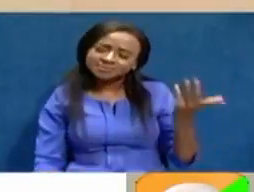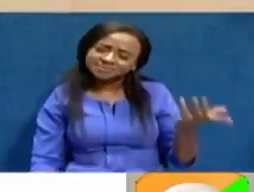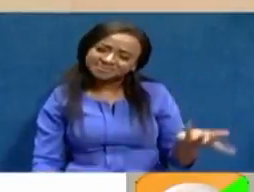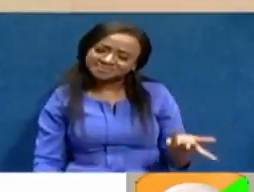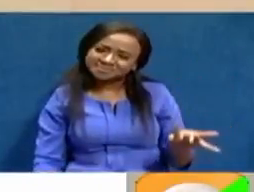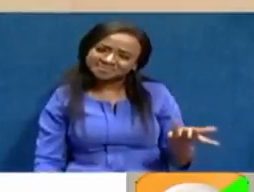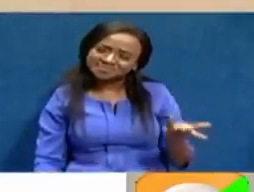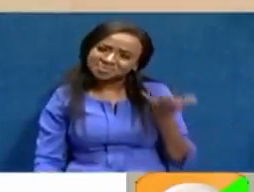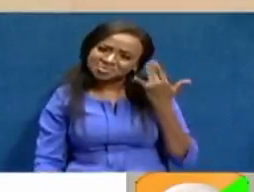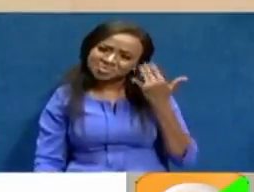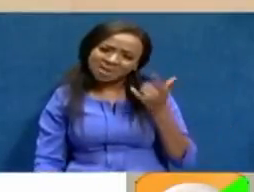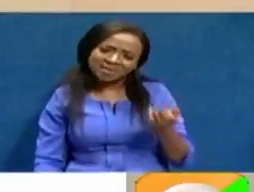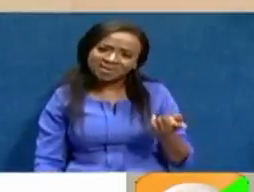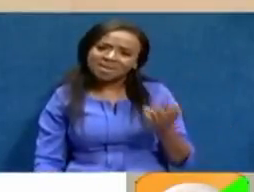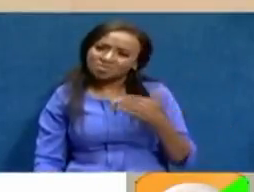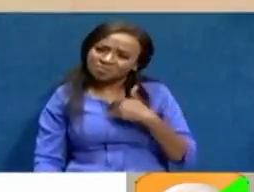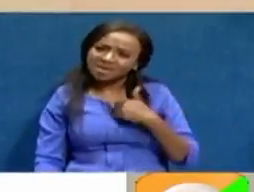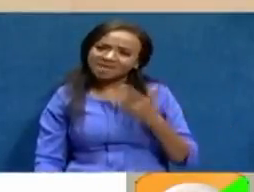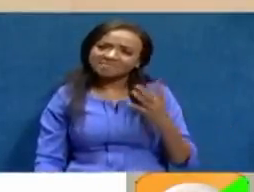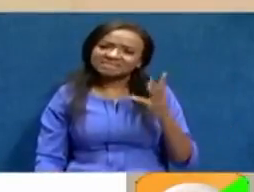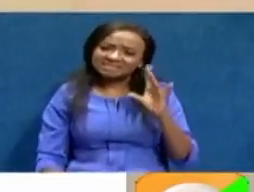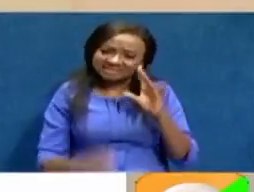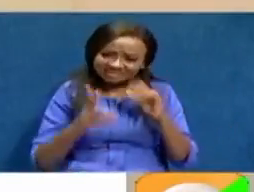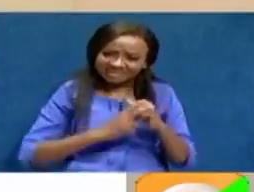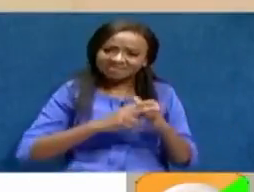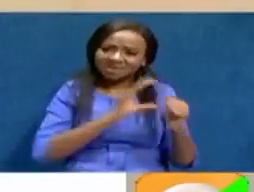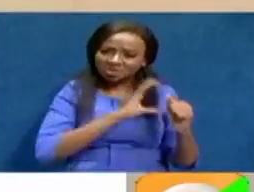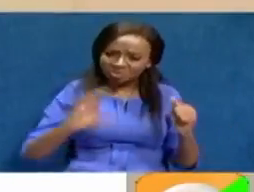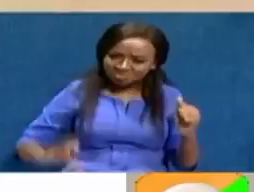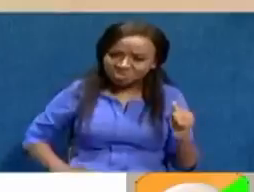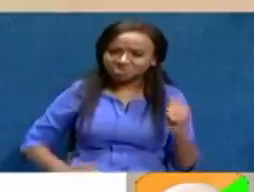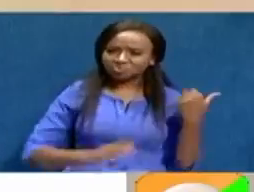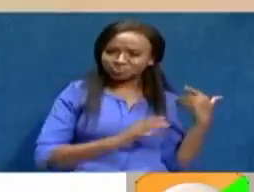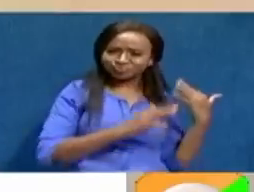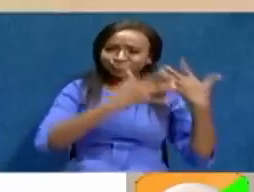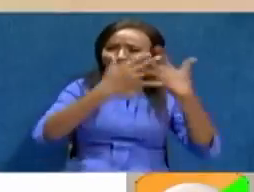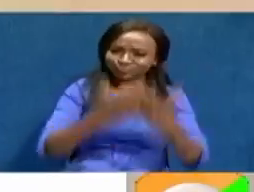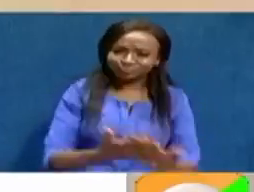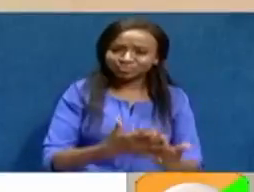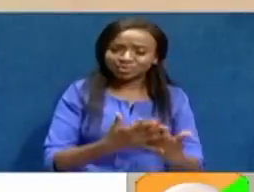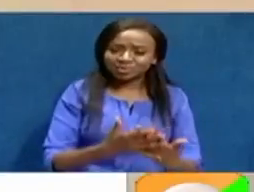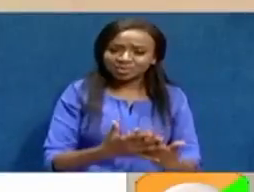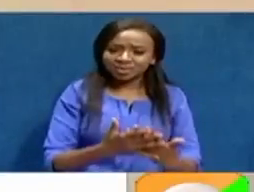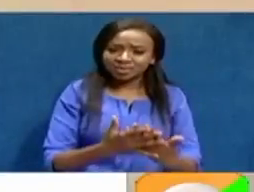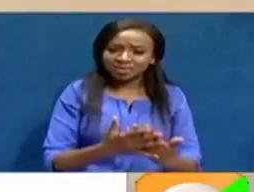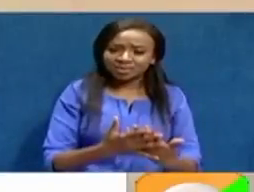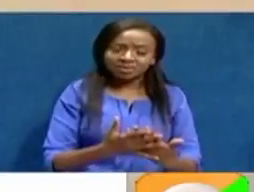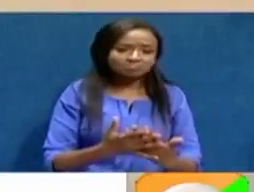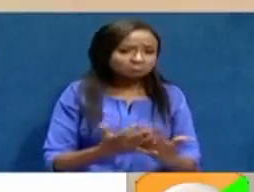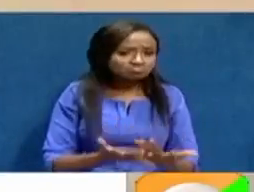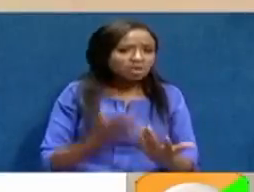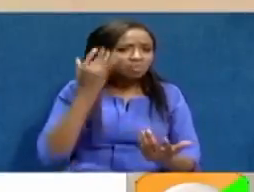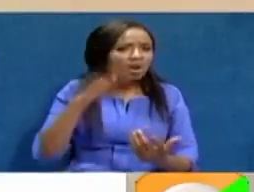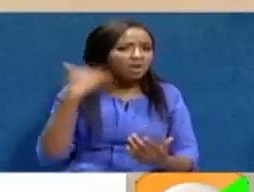we wondered why we have had a whole 7 commissions since the return of multi-party politics? How is it that